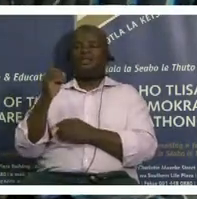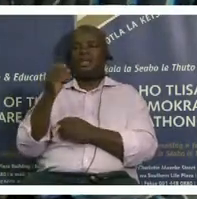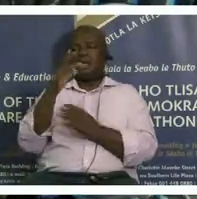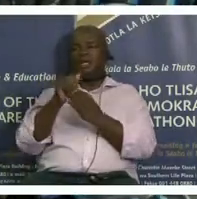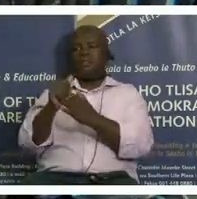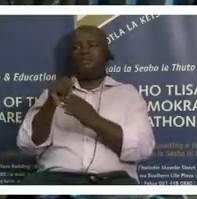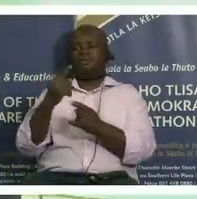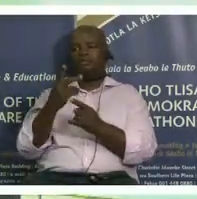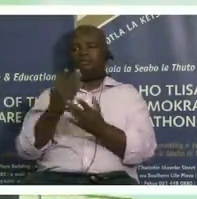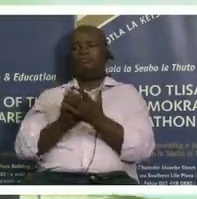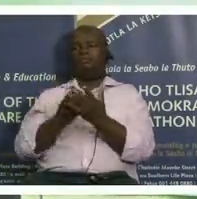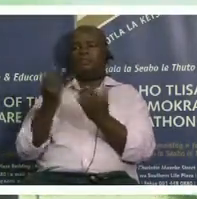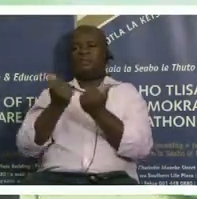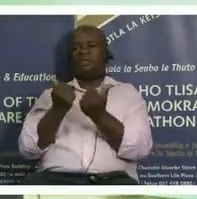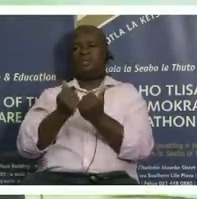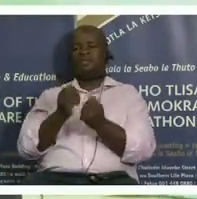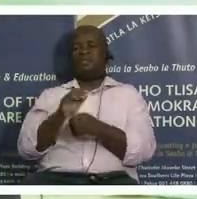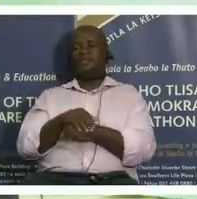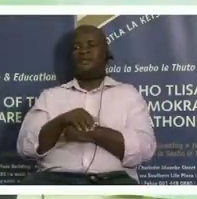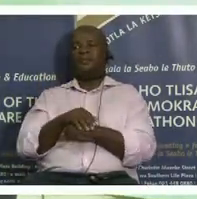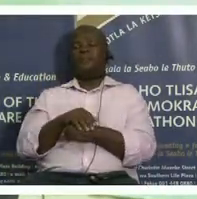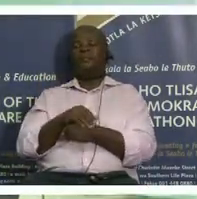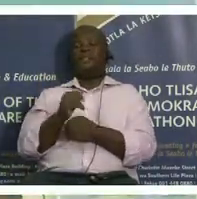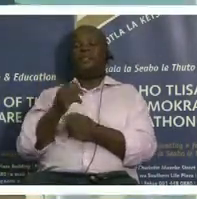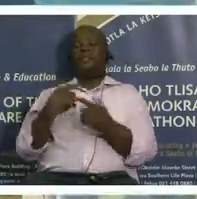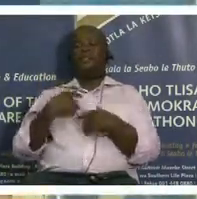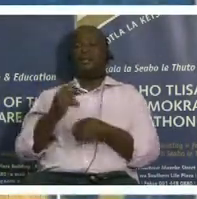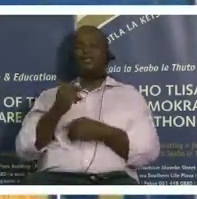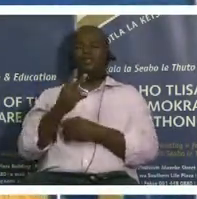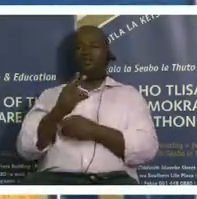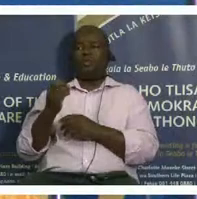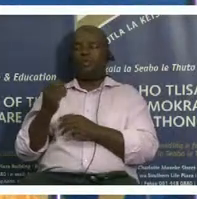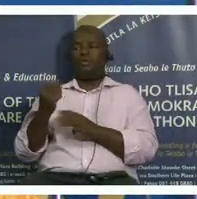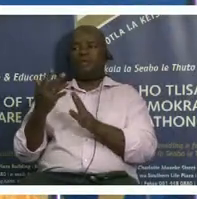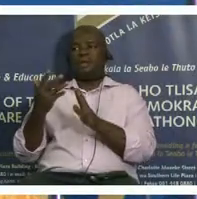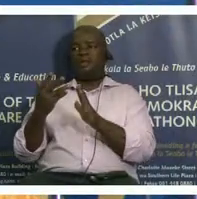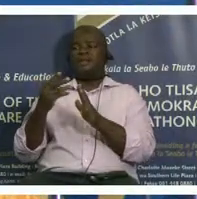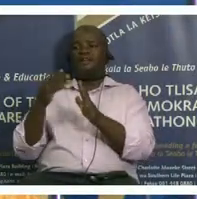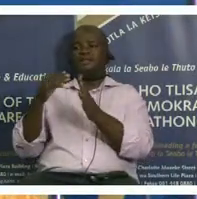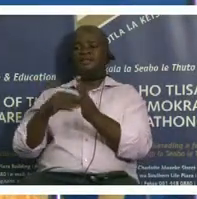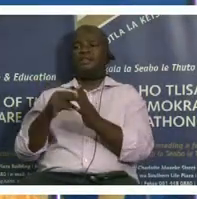local universities. From 2009 to